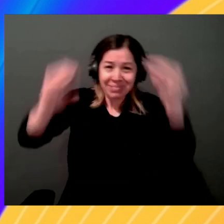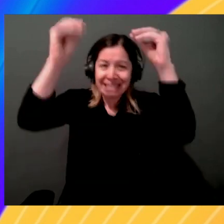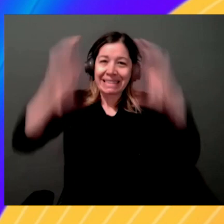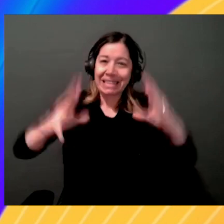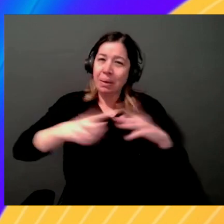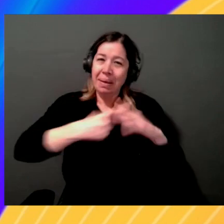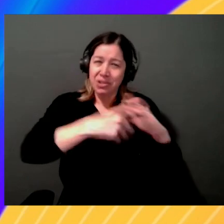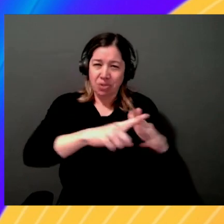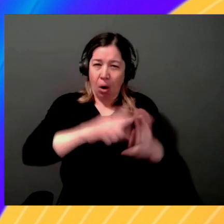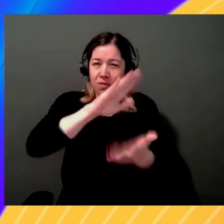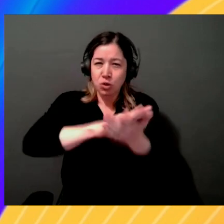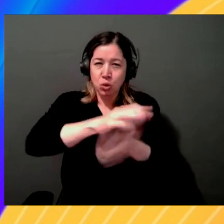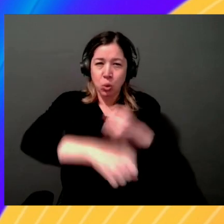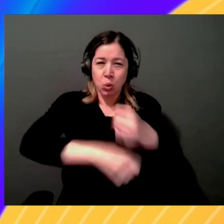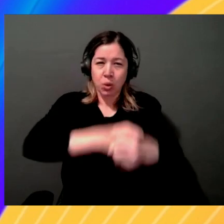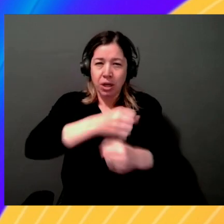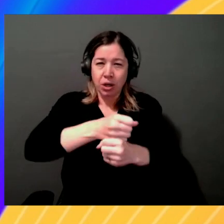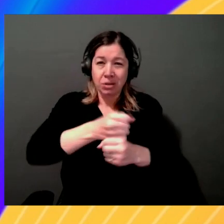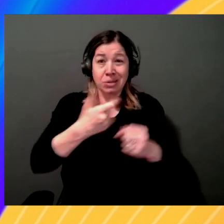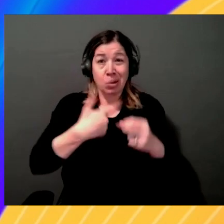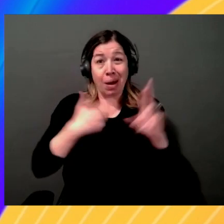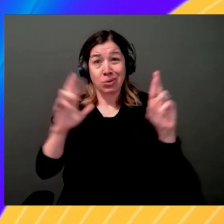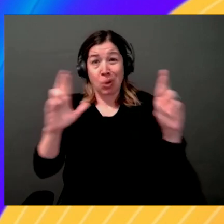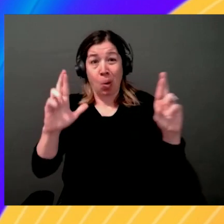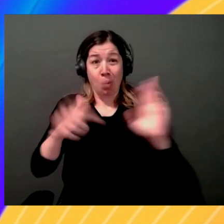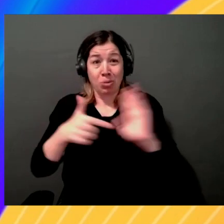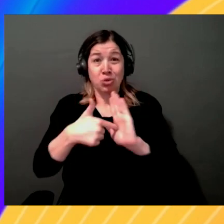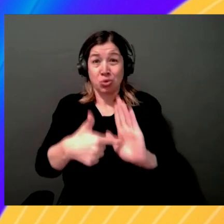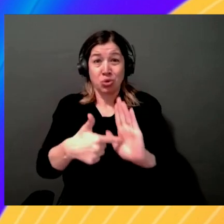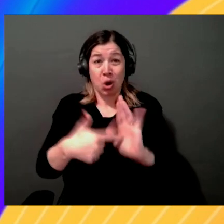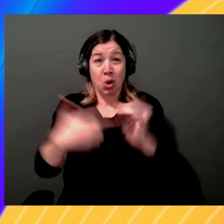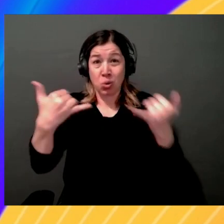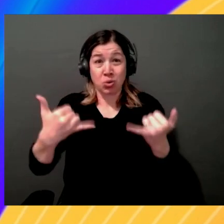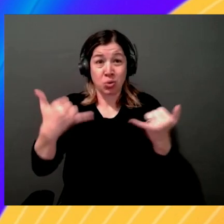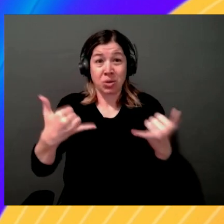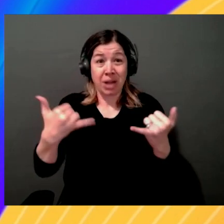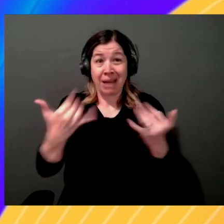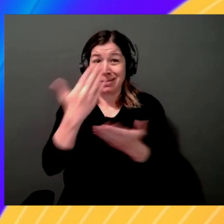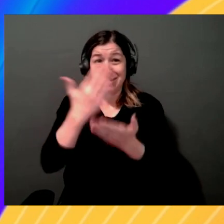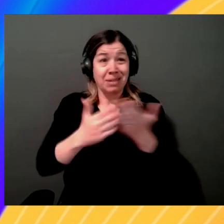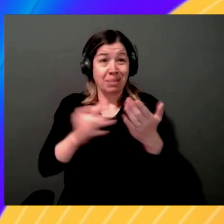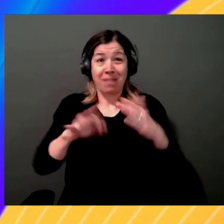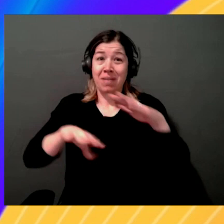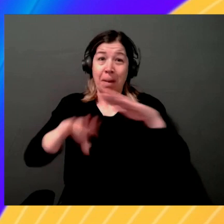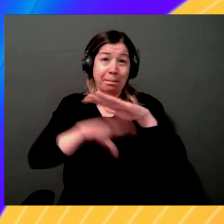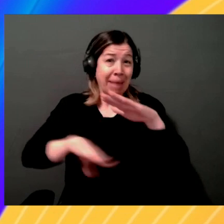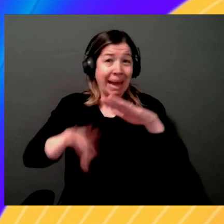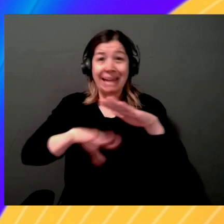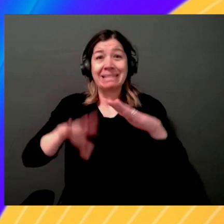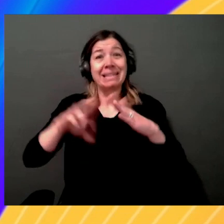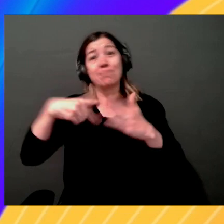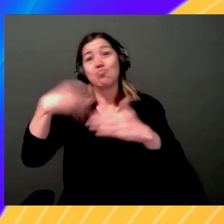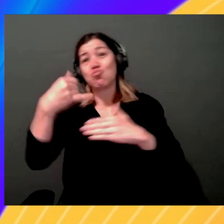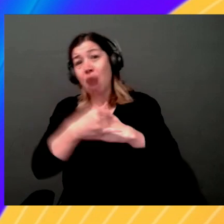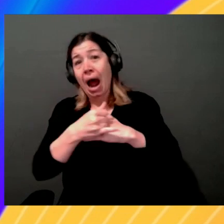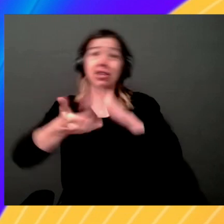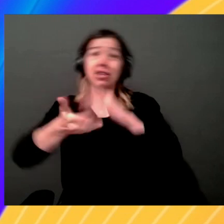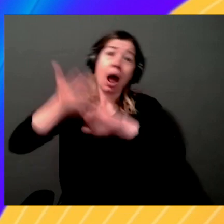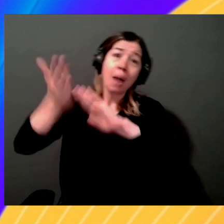so what I was hoping to show today was just some of the basic, like, let's get a project up and running that you can kind of test